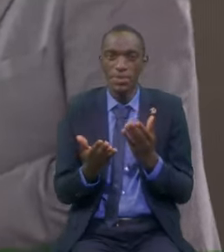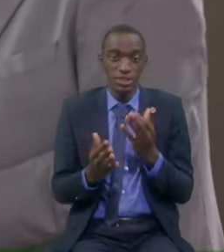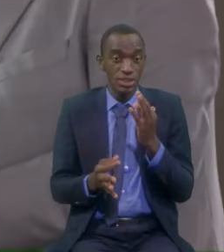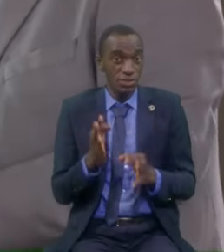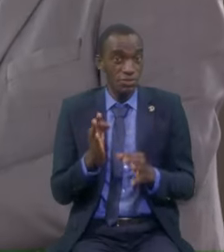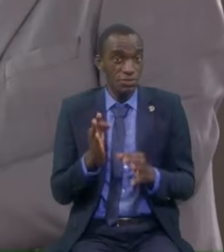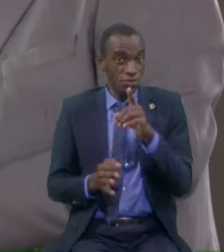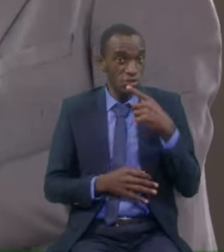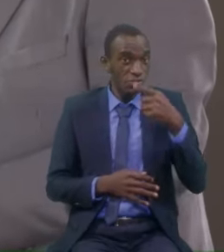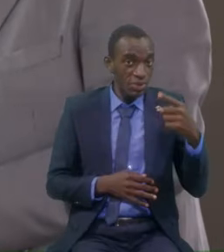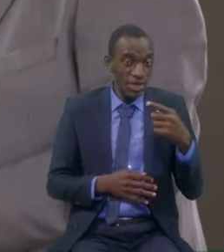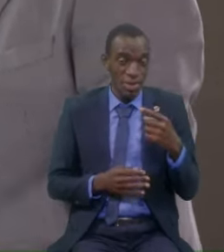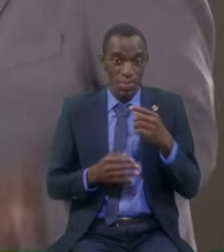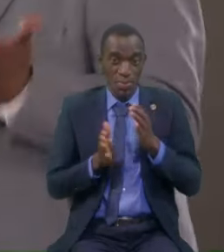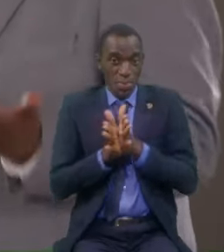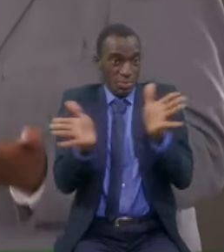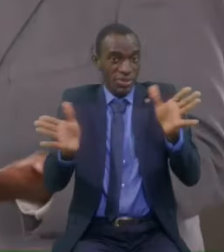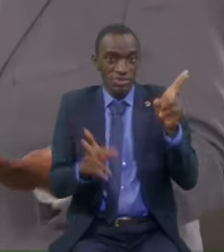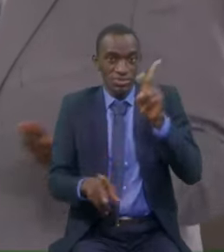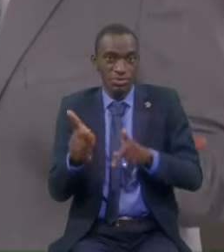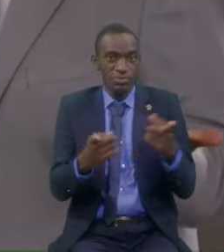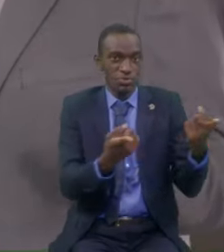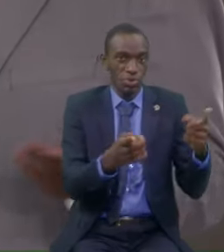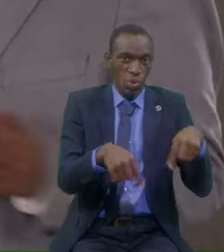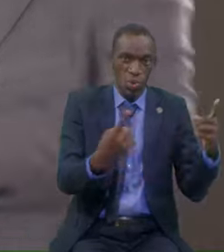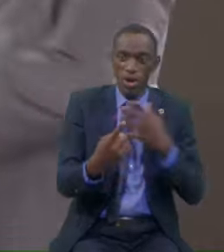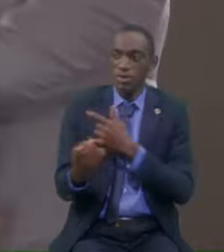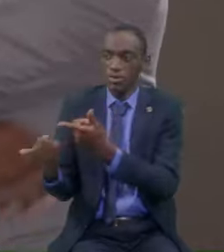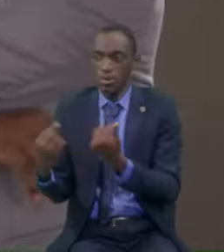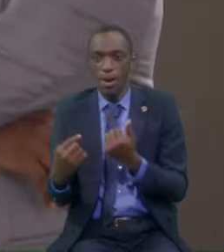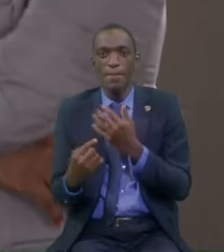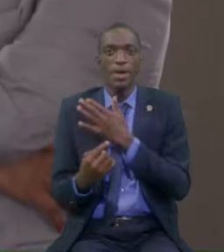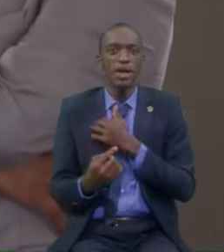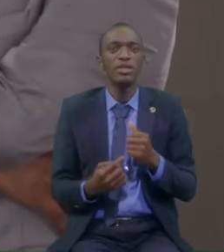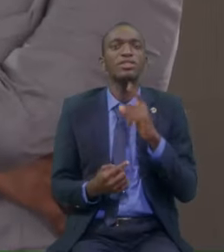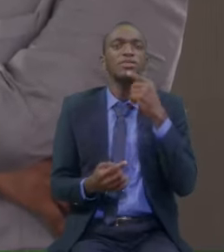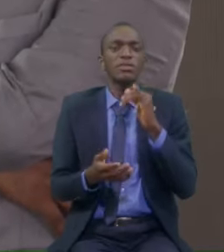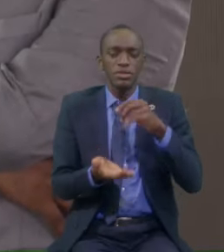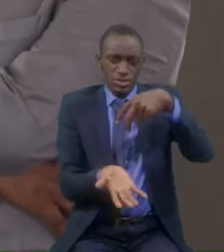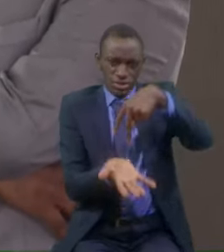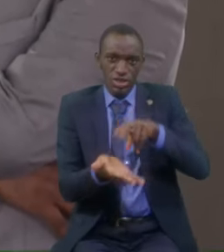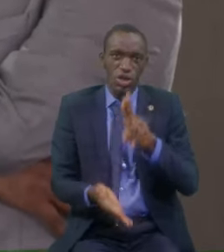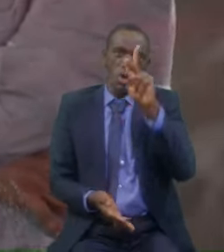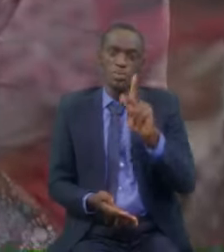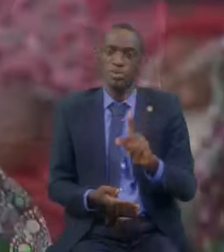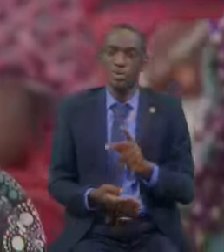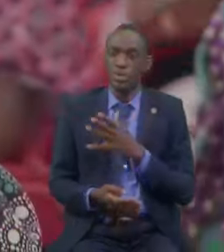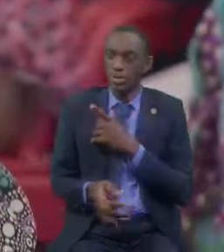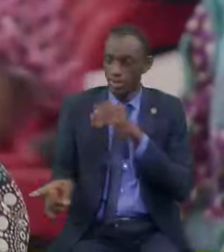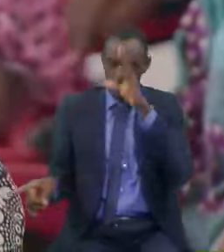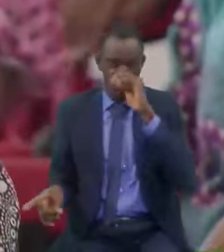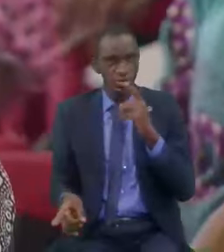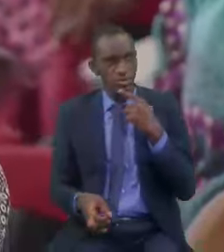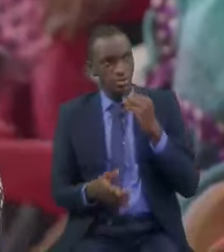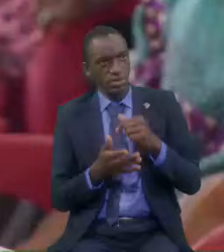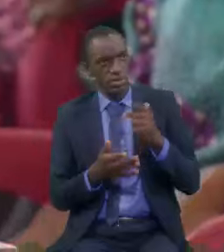is going and coming, stand up. And the man is said, you think I'm a fool? I've been like this